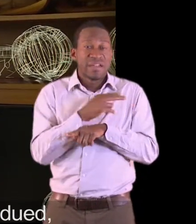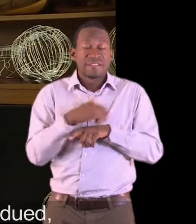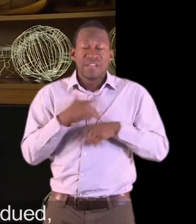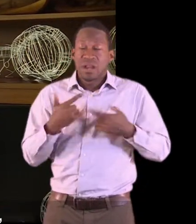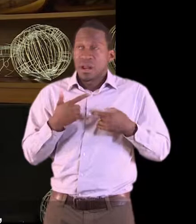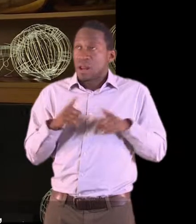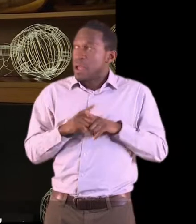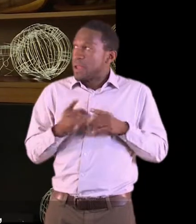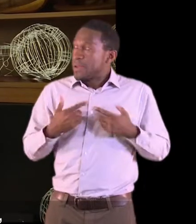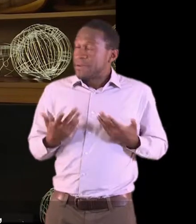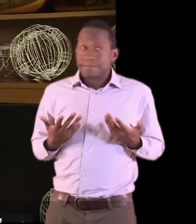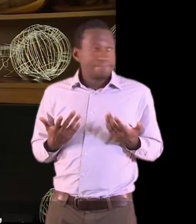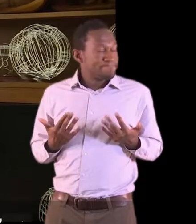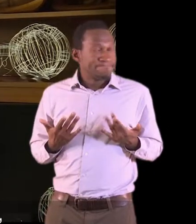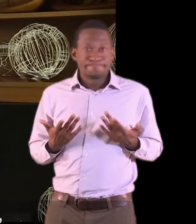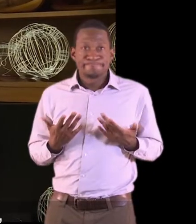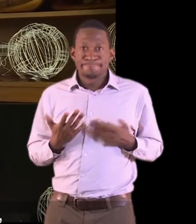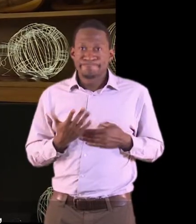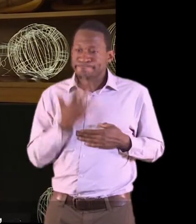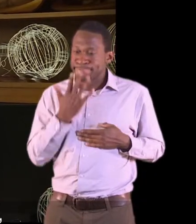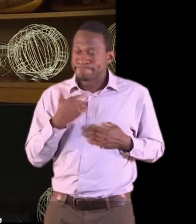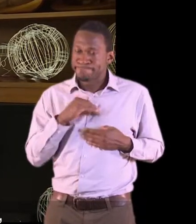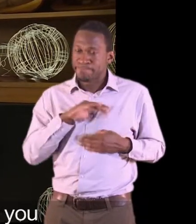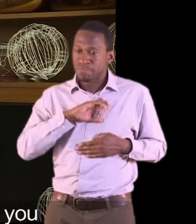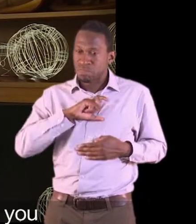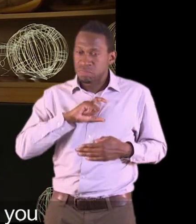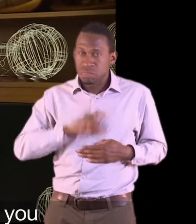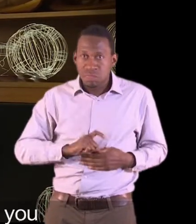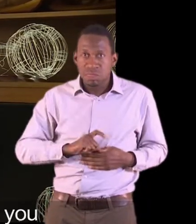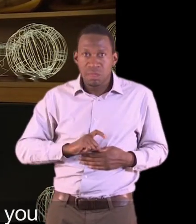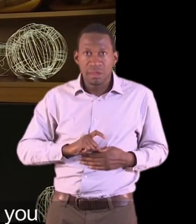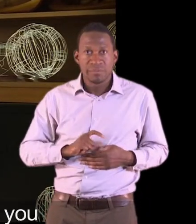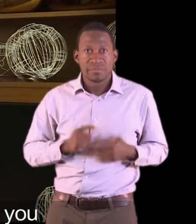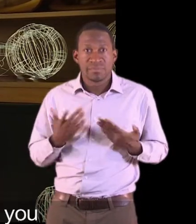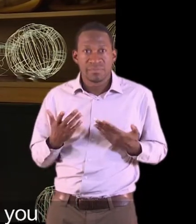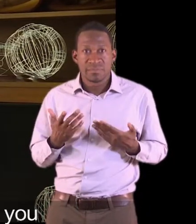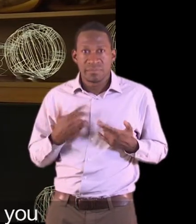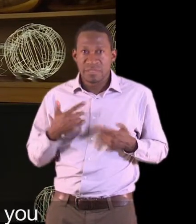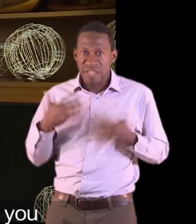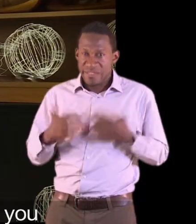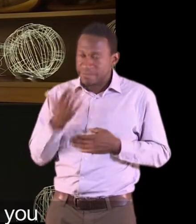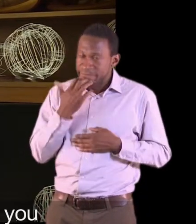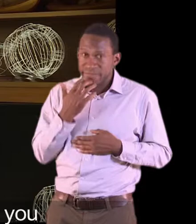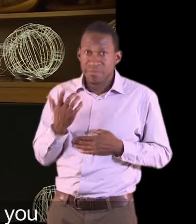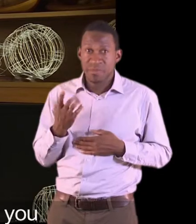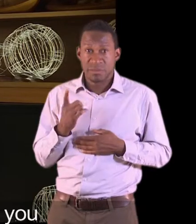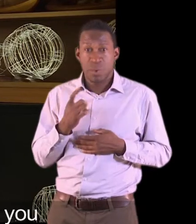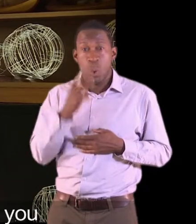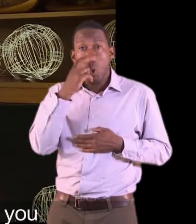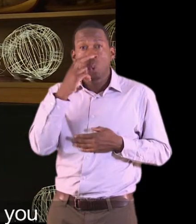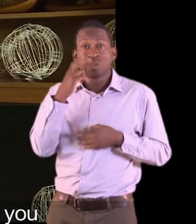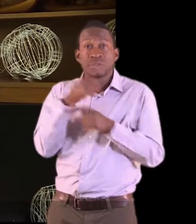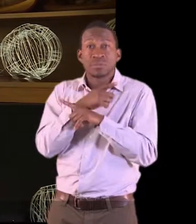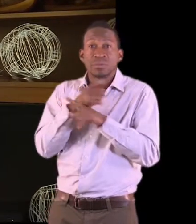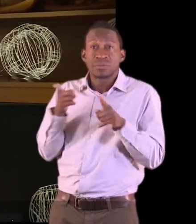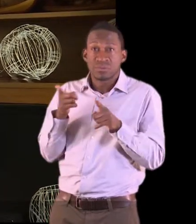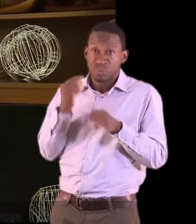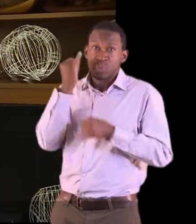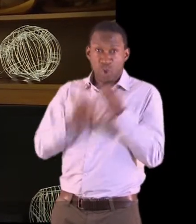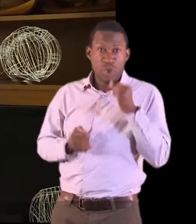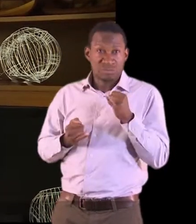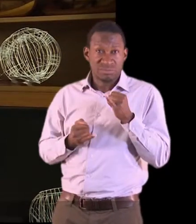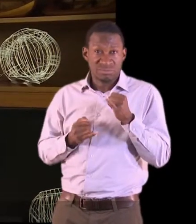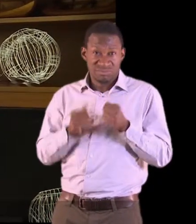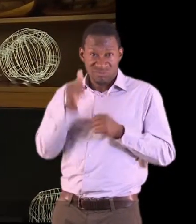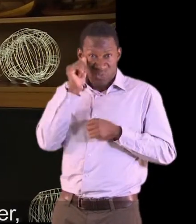for it. The older you were, the worse it was. When you were young, you probably didn't notice it so much. You were just one